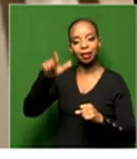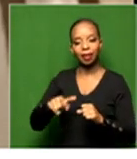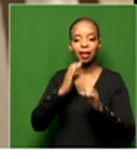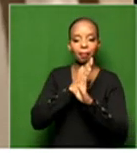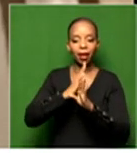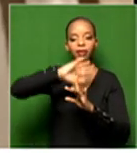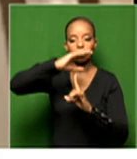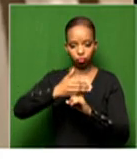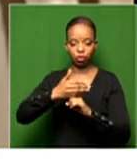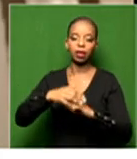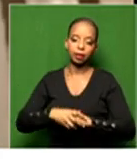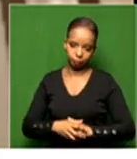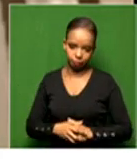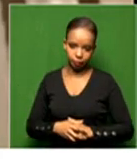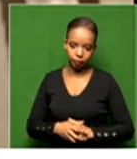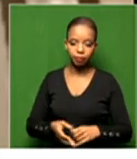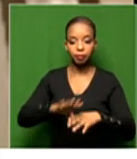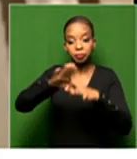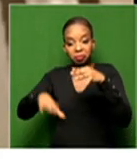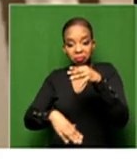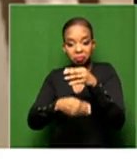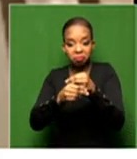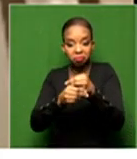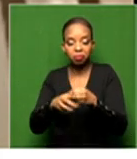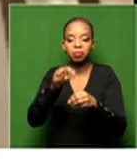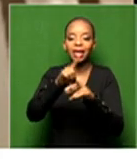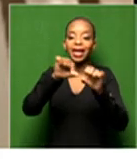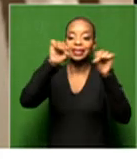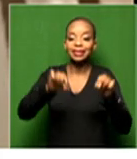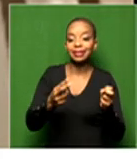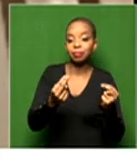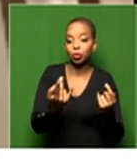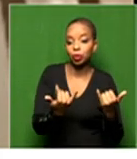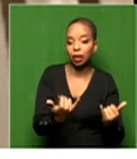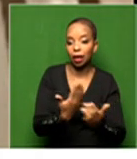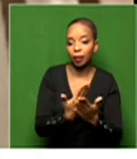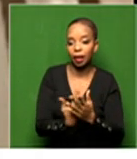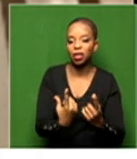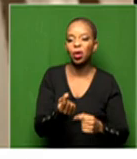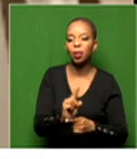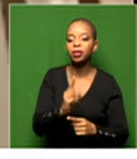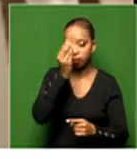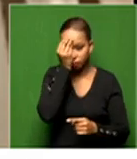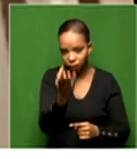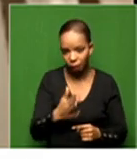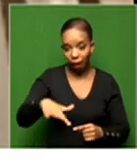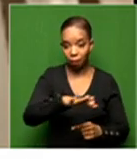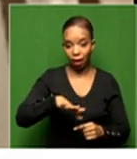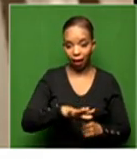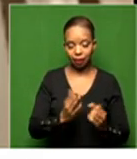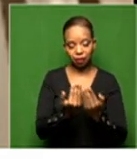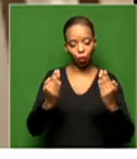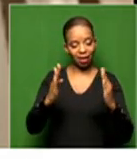protected. In addition, the system can geolocate the nearest quarantine and isolation facility for the